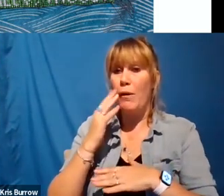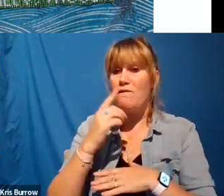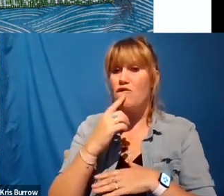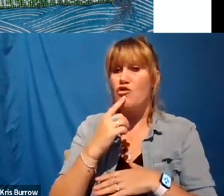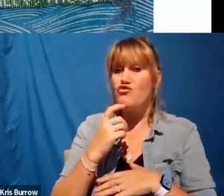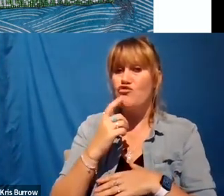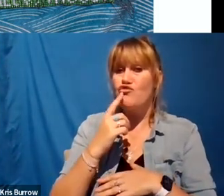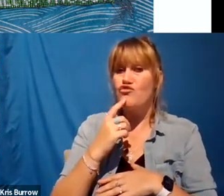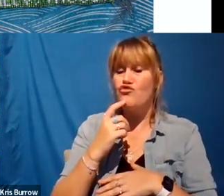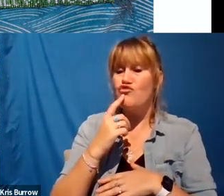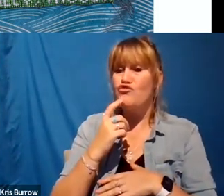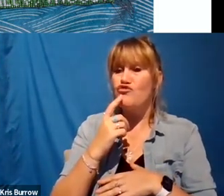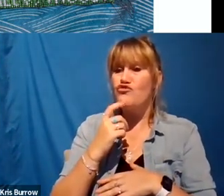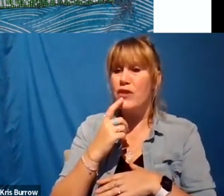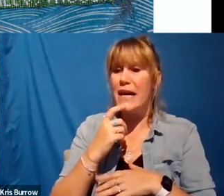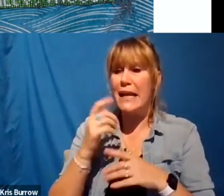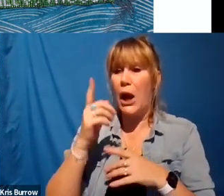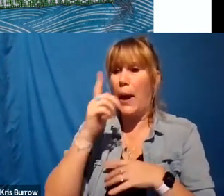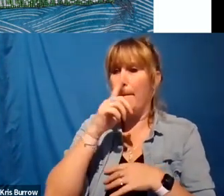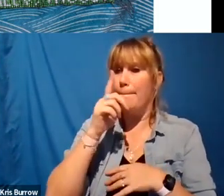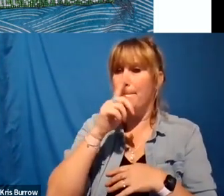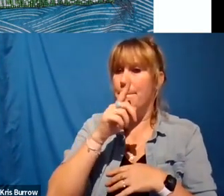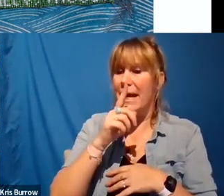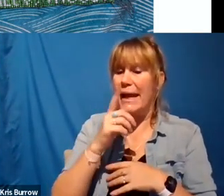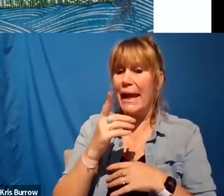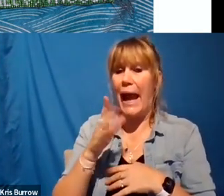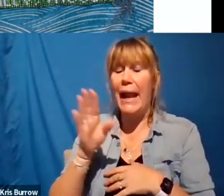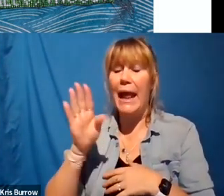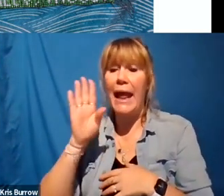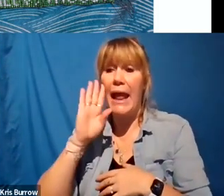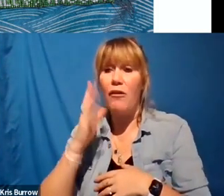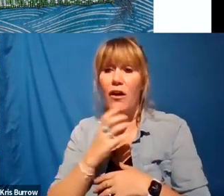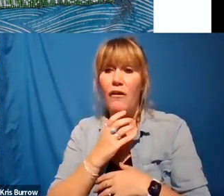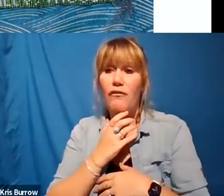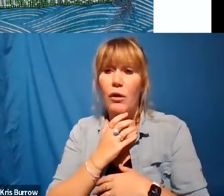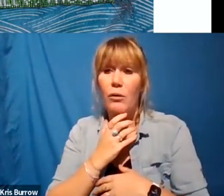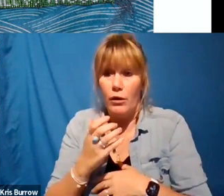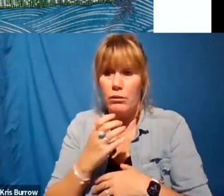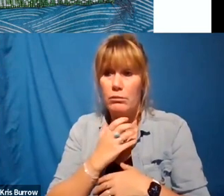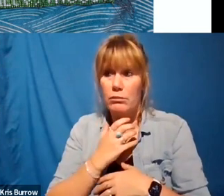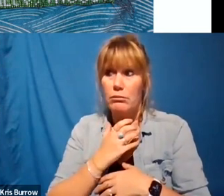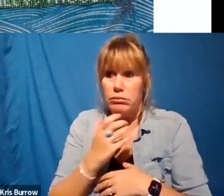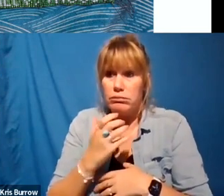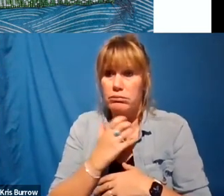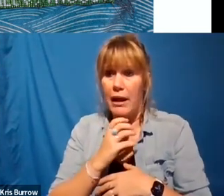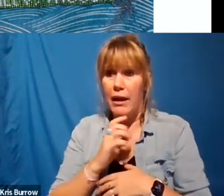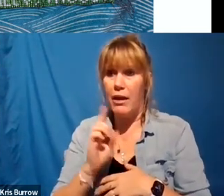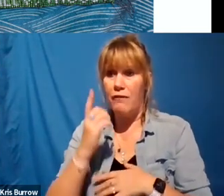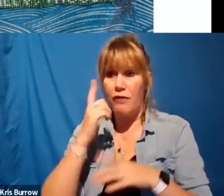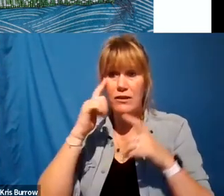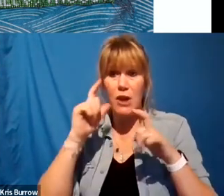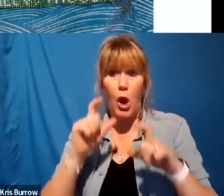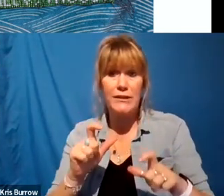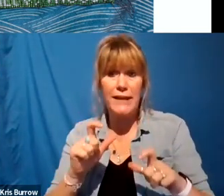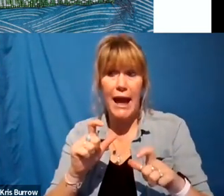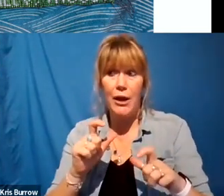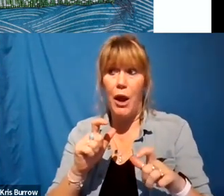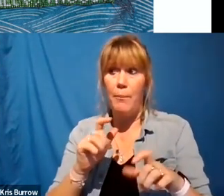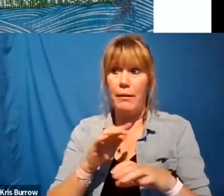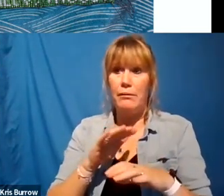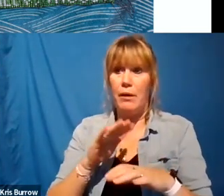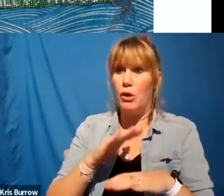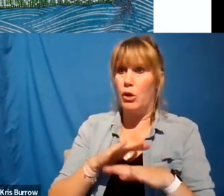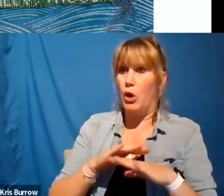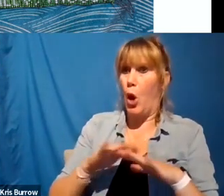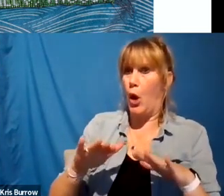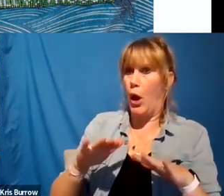edges to them. And also hearing a frog croak in the first lockdown, which it was not something I'd think I'd experienced, but